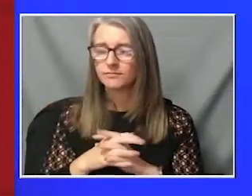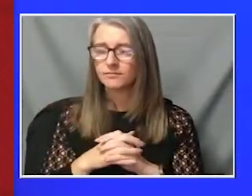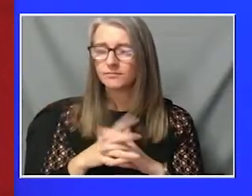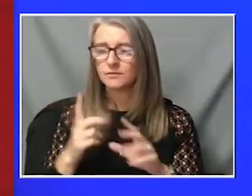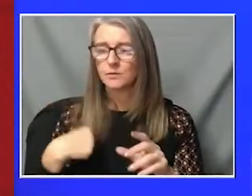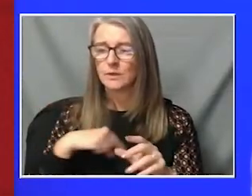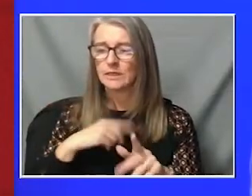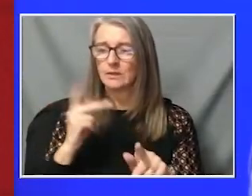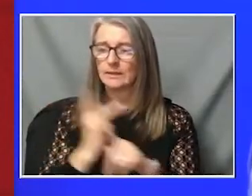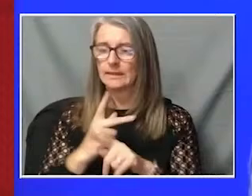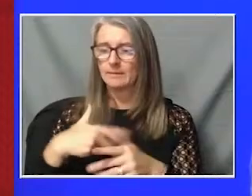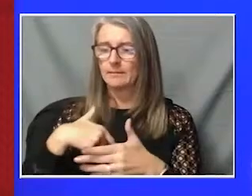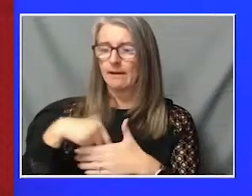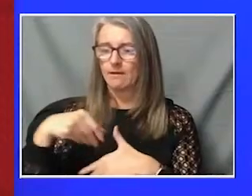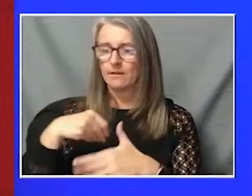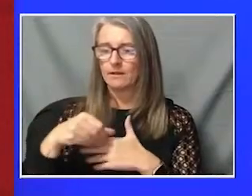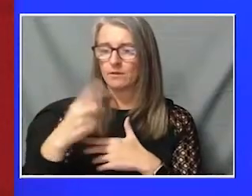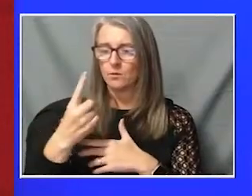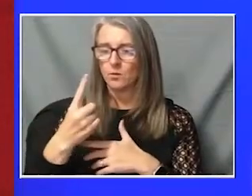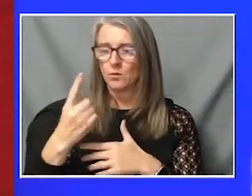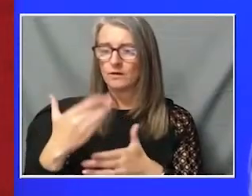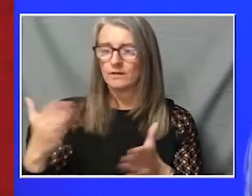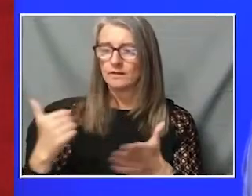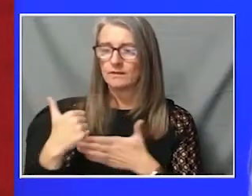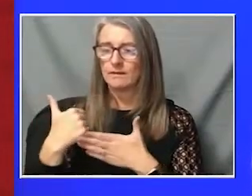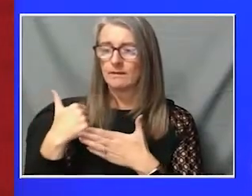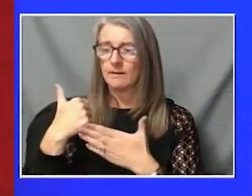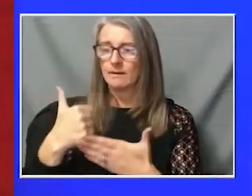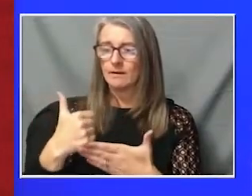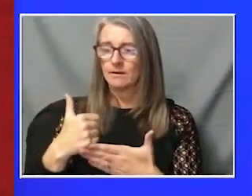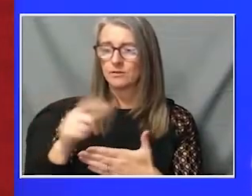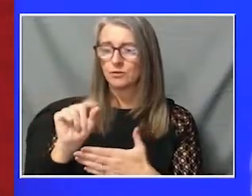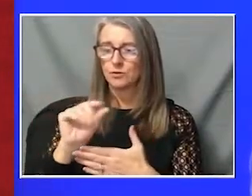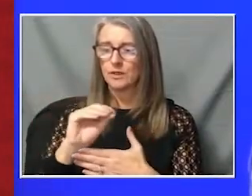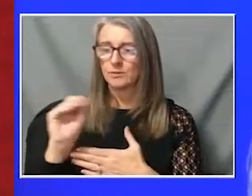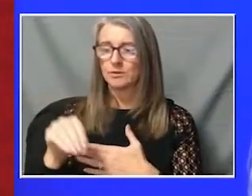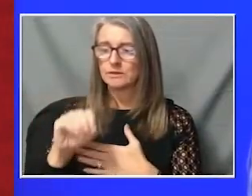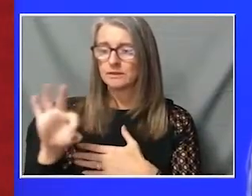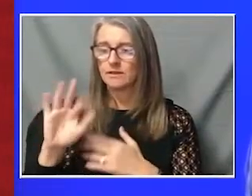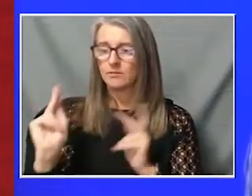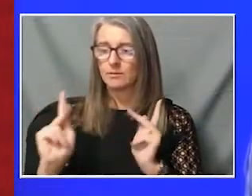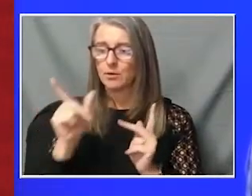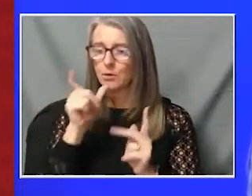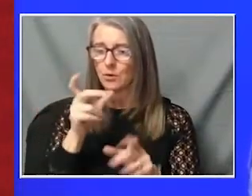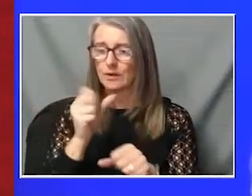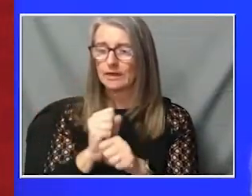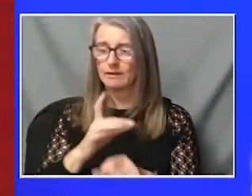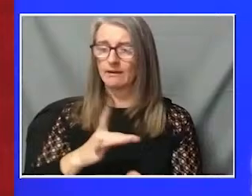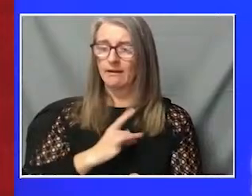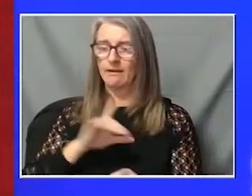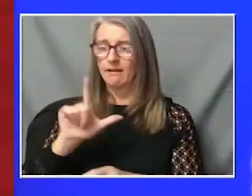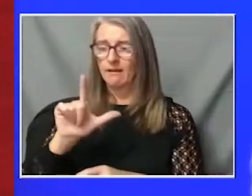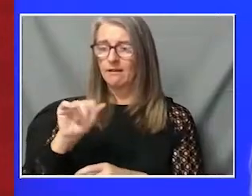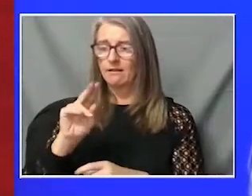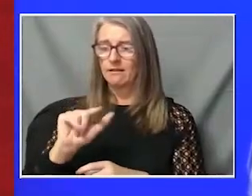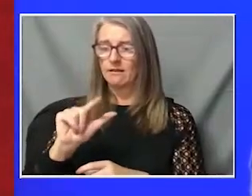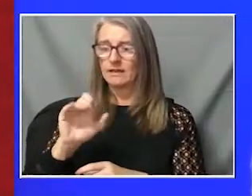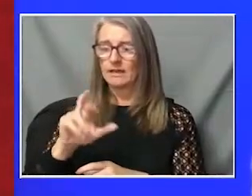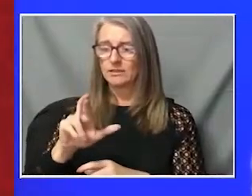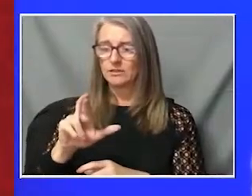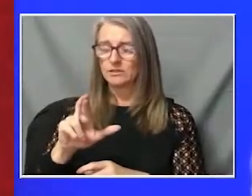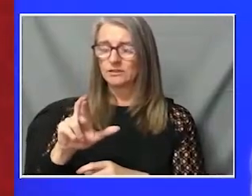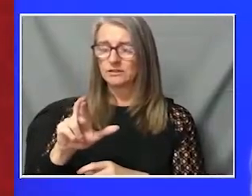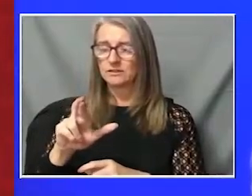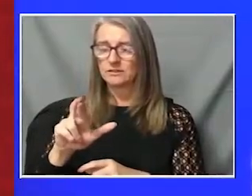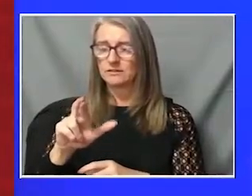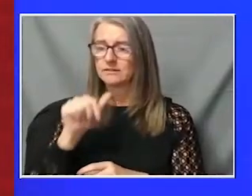it out there. And I think one of the things that's helping us now is that 20% of people that get lung cancer aren't smokers. So people are getting the